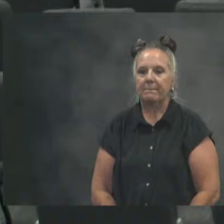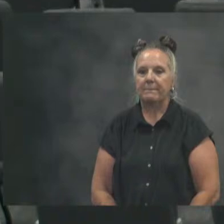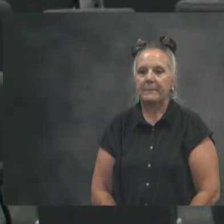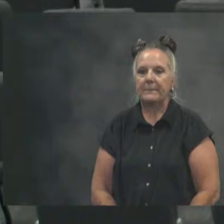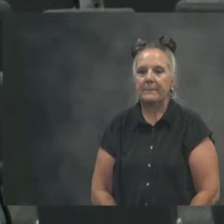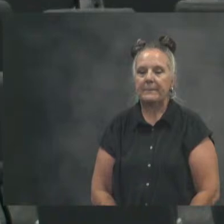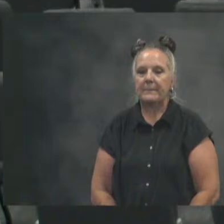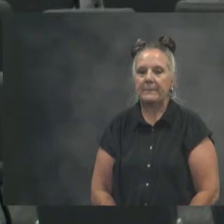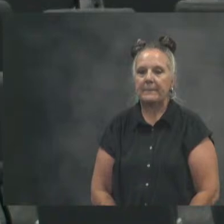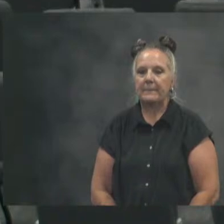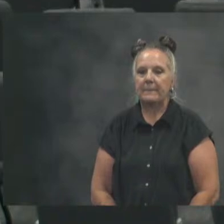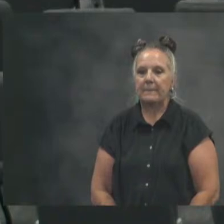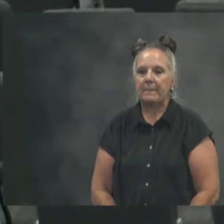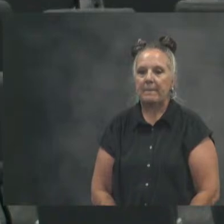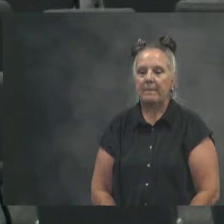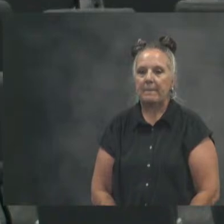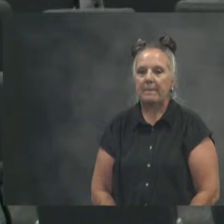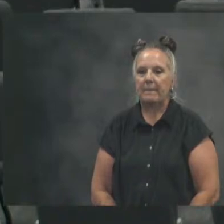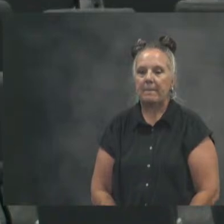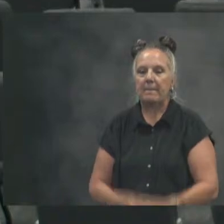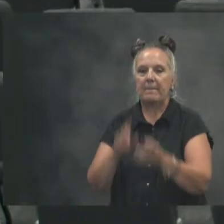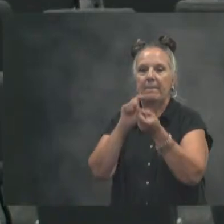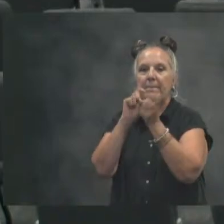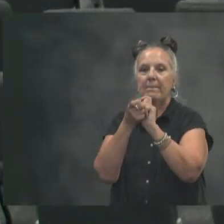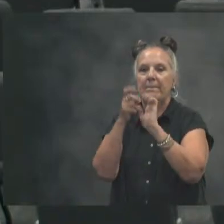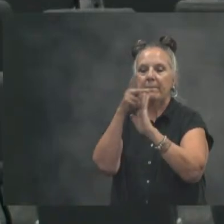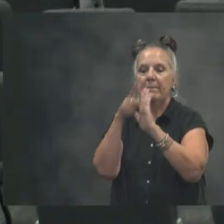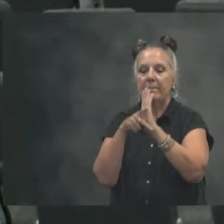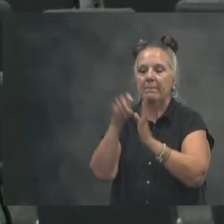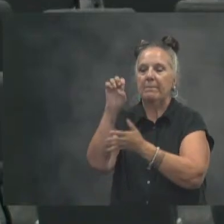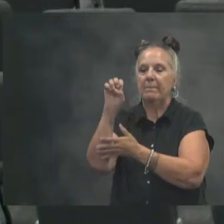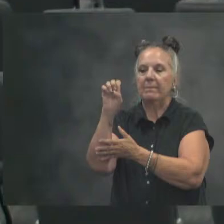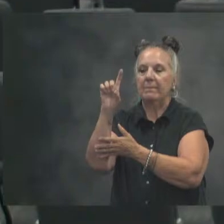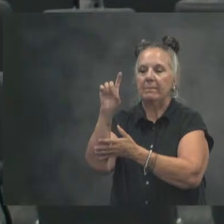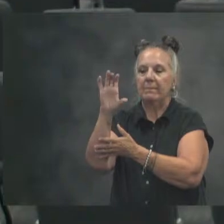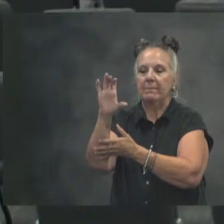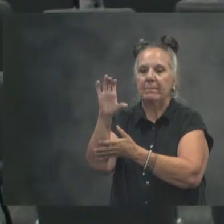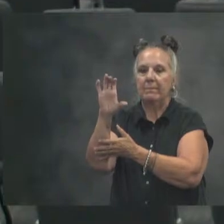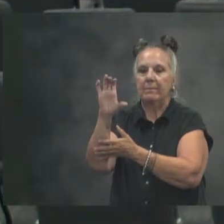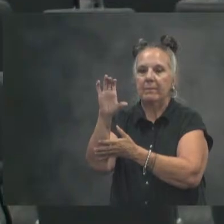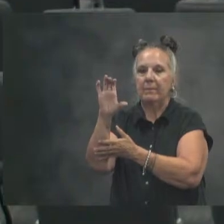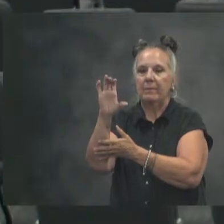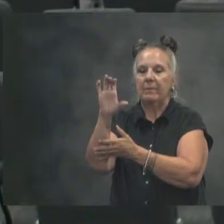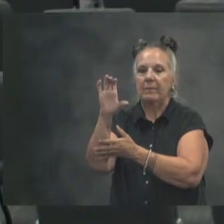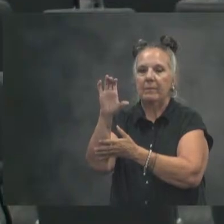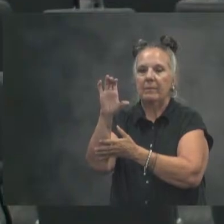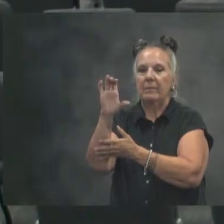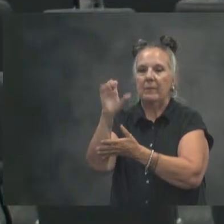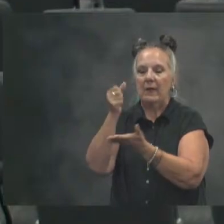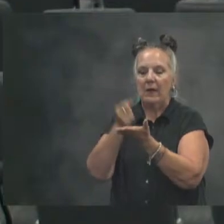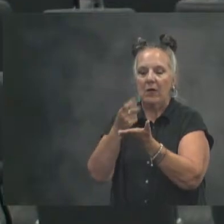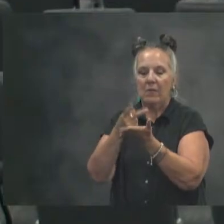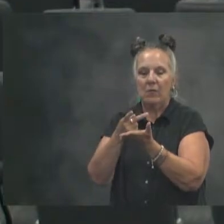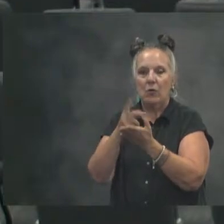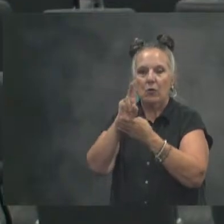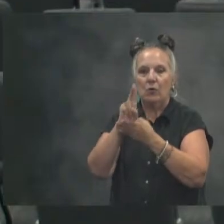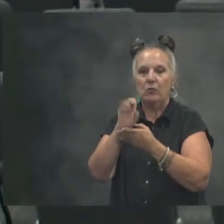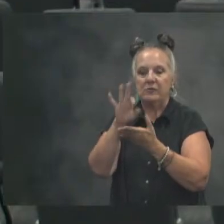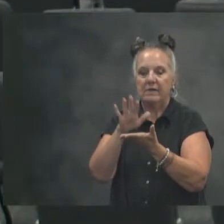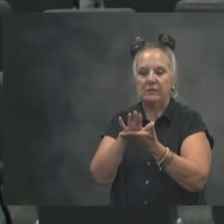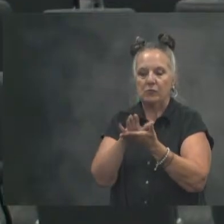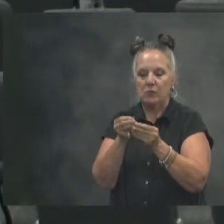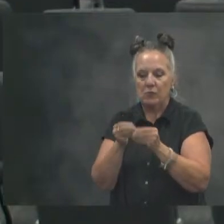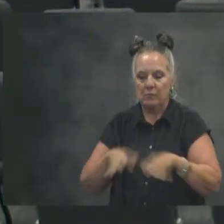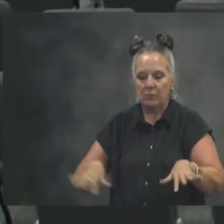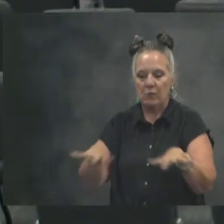Okay, next up is first reading of proposed changes to policy EDC, authorized use of school-owned property. Is there a